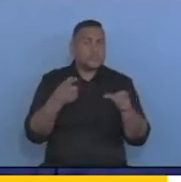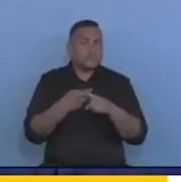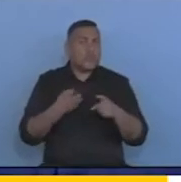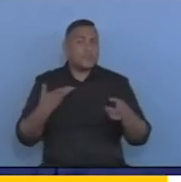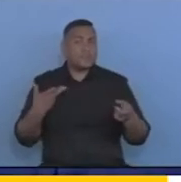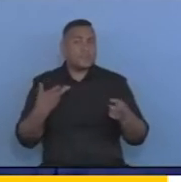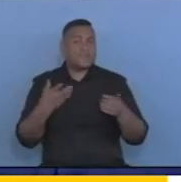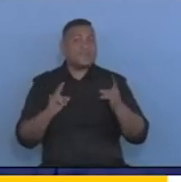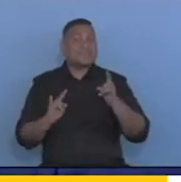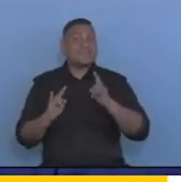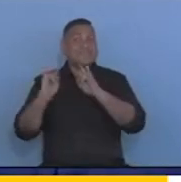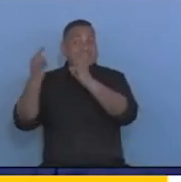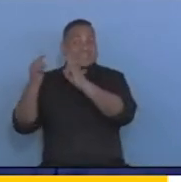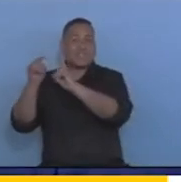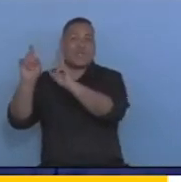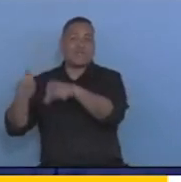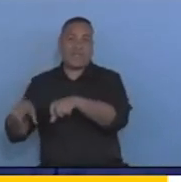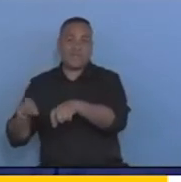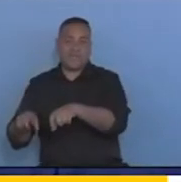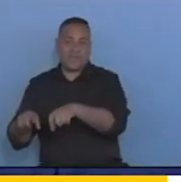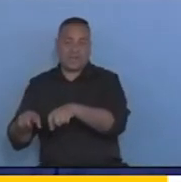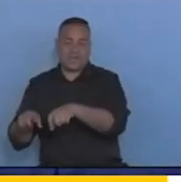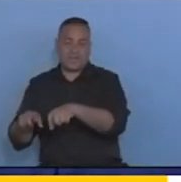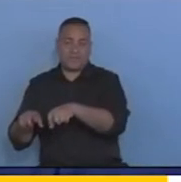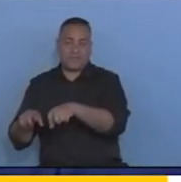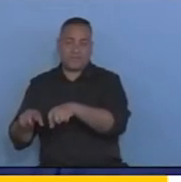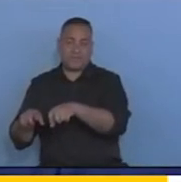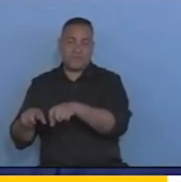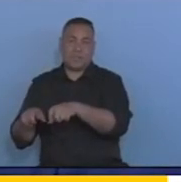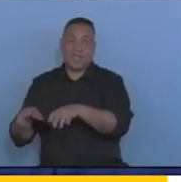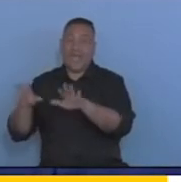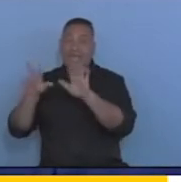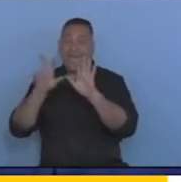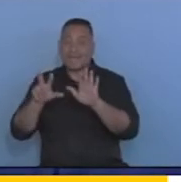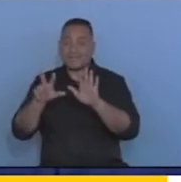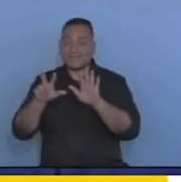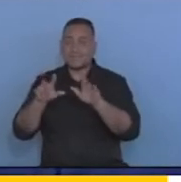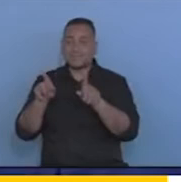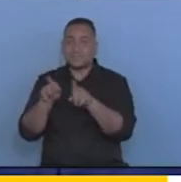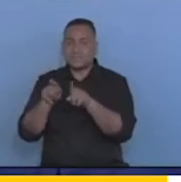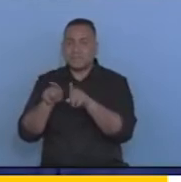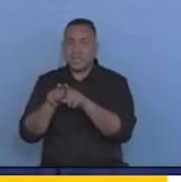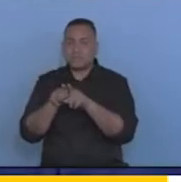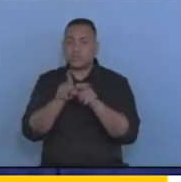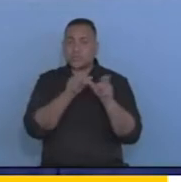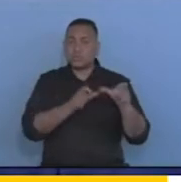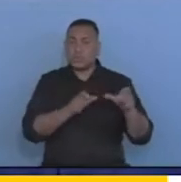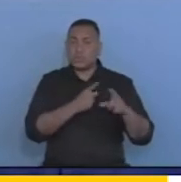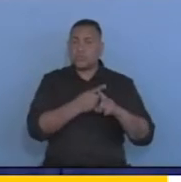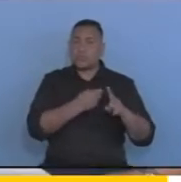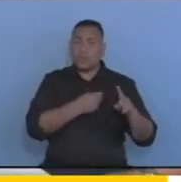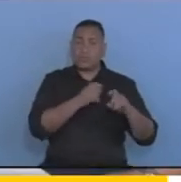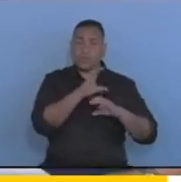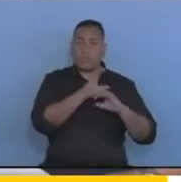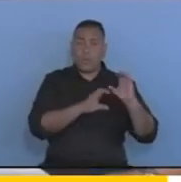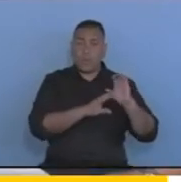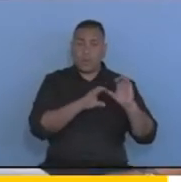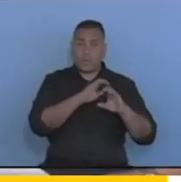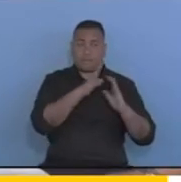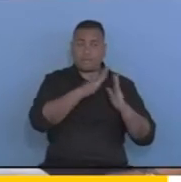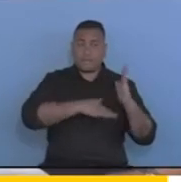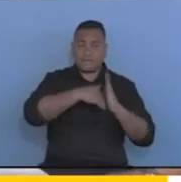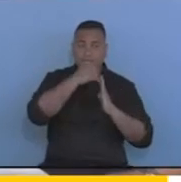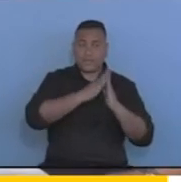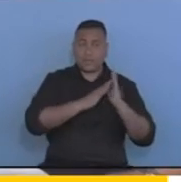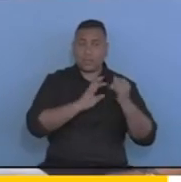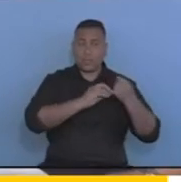Cape Town who are coming for the trade tests. We've got students who are within our bricklaying, our painting, and our carpentry department.